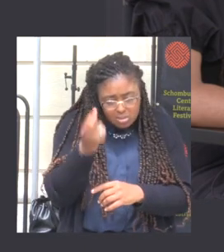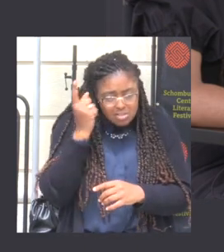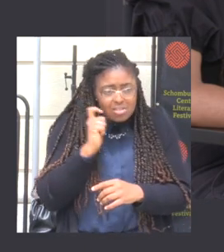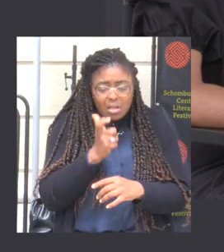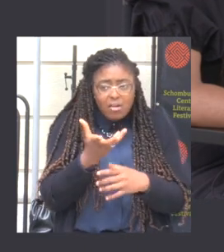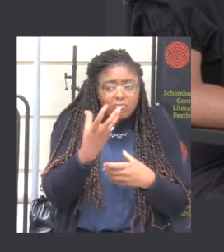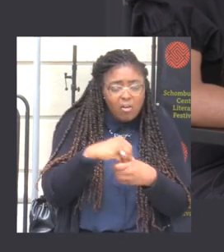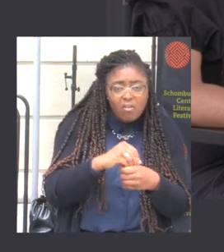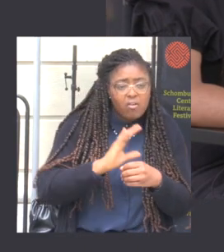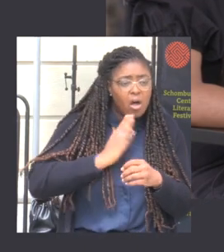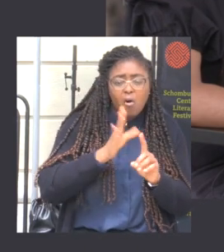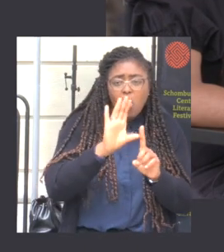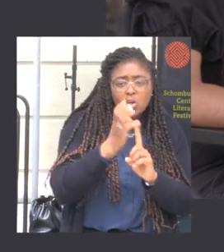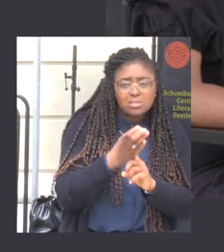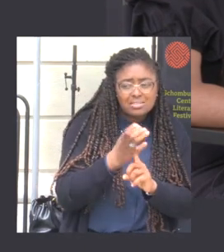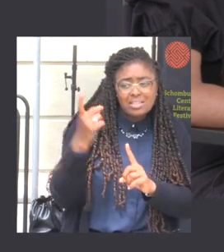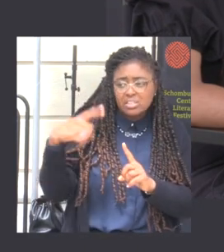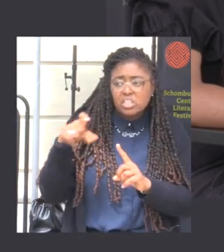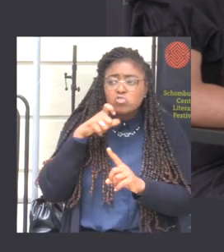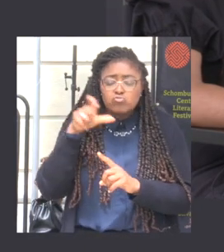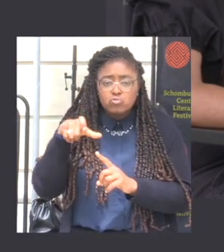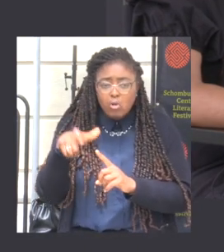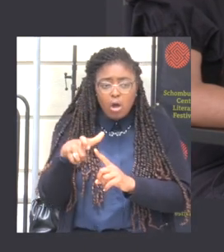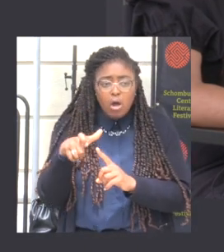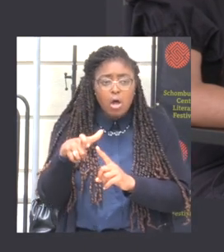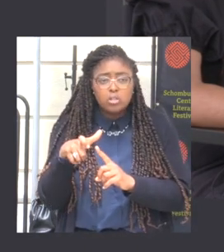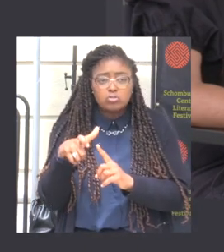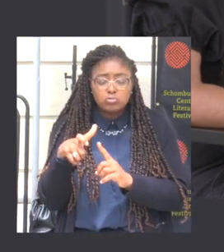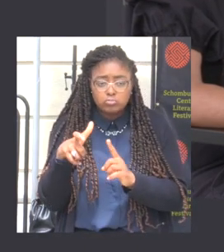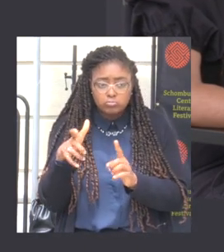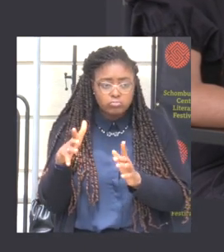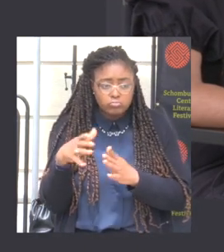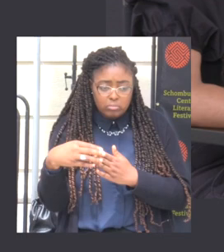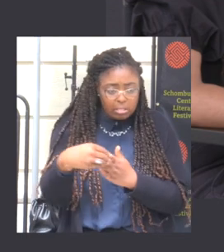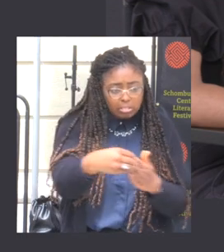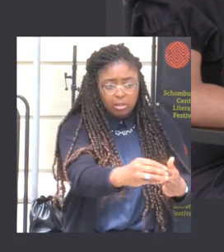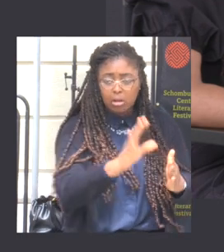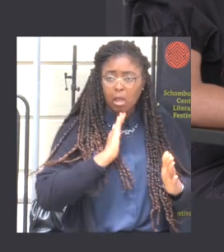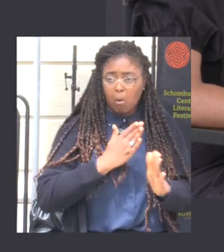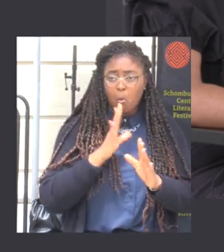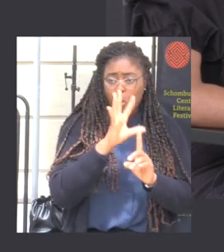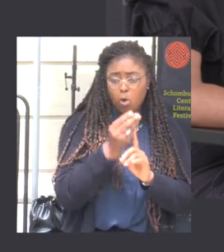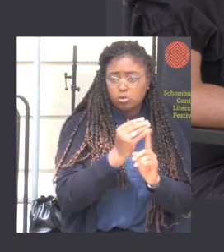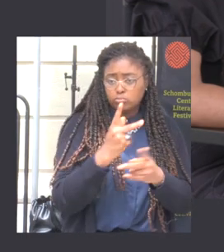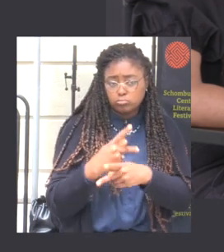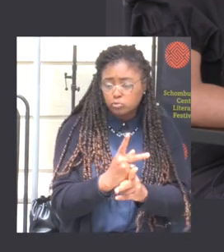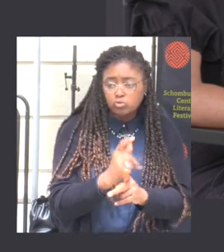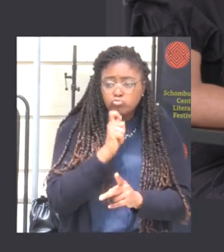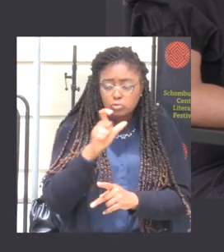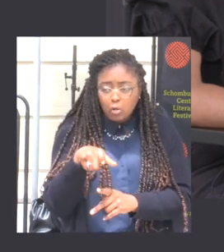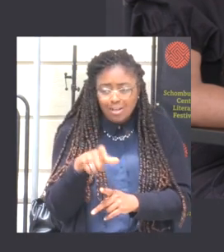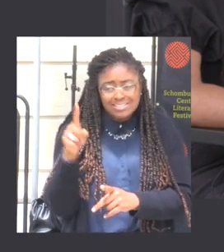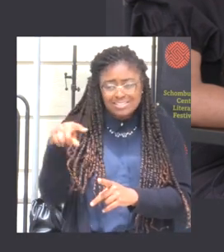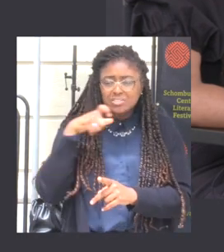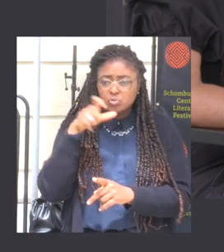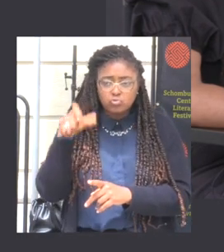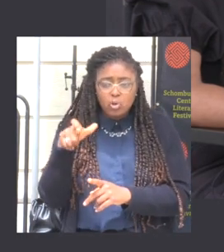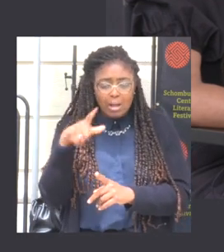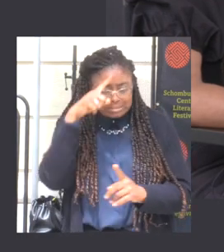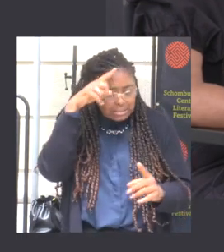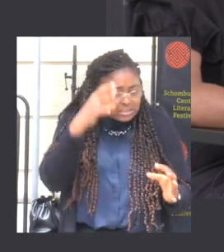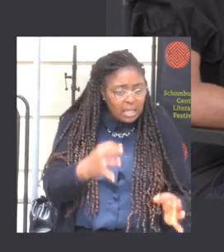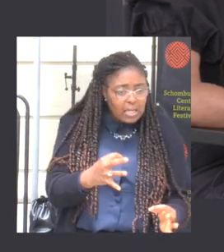of our culture, they shouldn't be the ones who are shepherding in our cultural productions. They shouldn't be the ones who are deciding